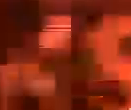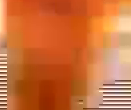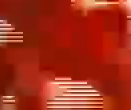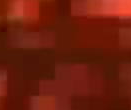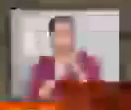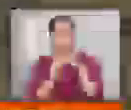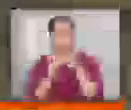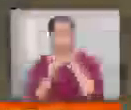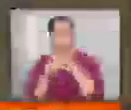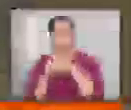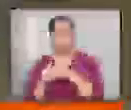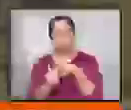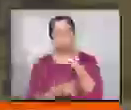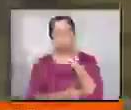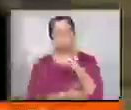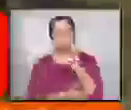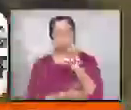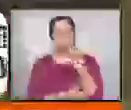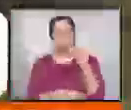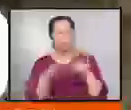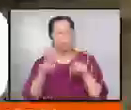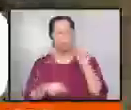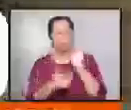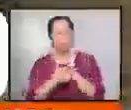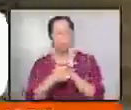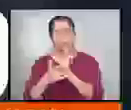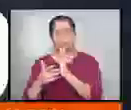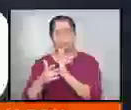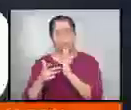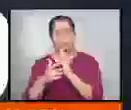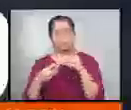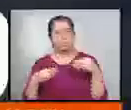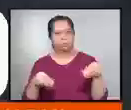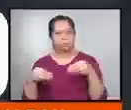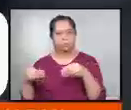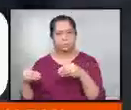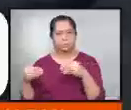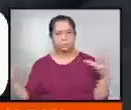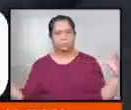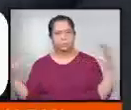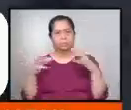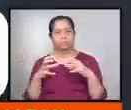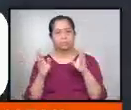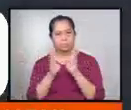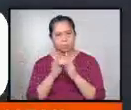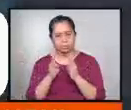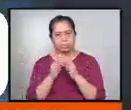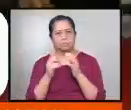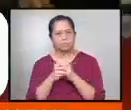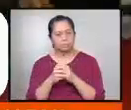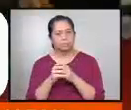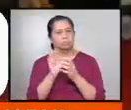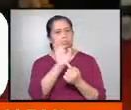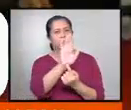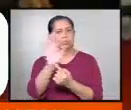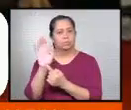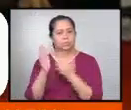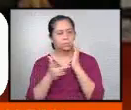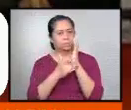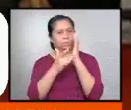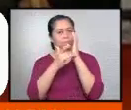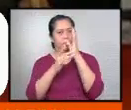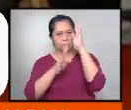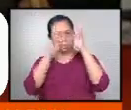Sa pangunguna ng PLDT, samut-saring technology providers at vendors ang nagtipon sa convention. Ibinita rito ang